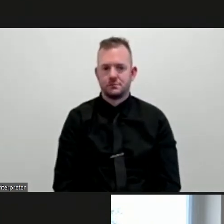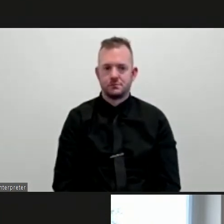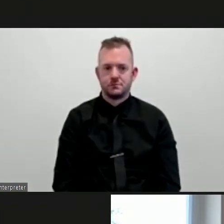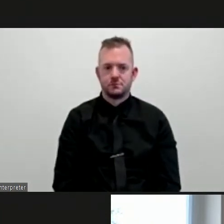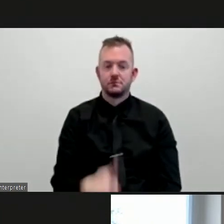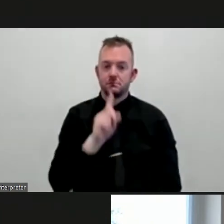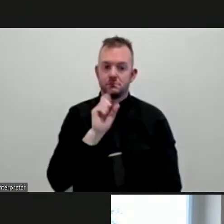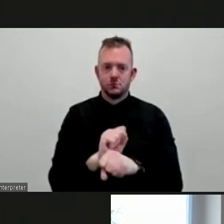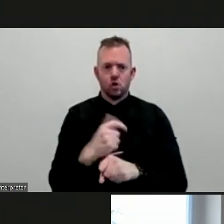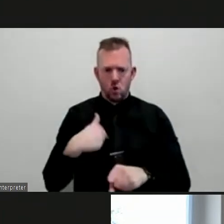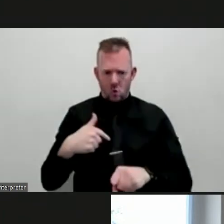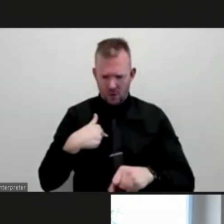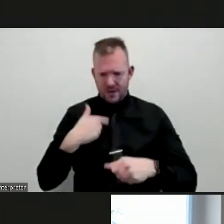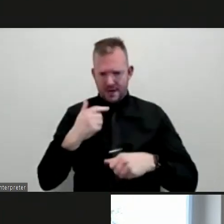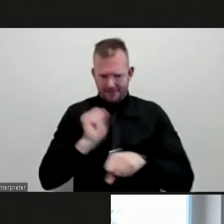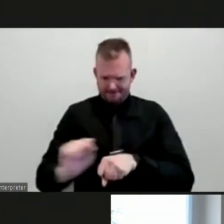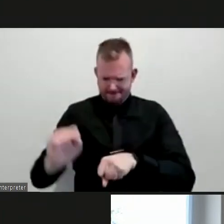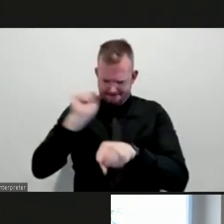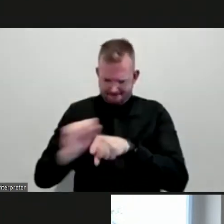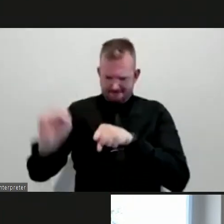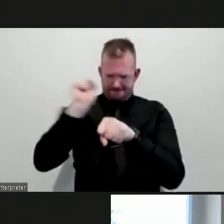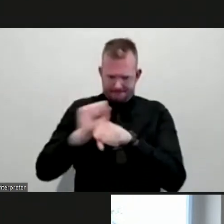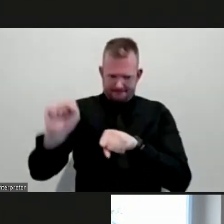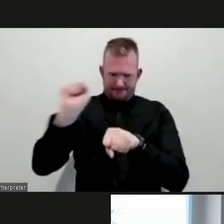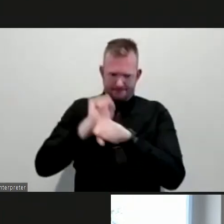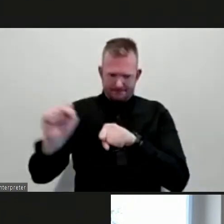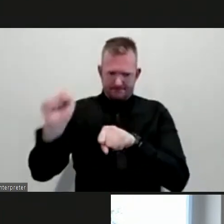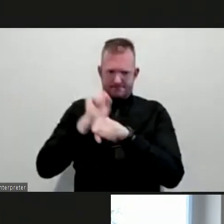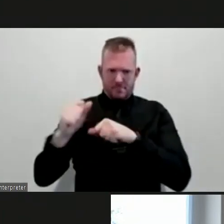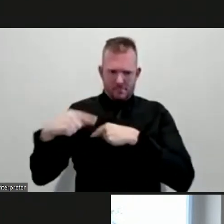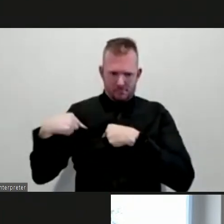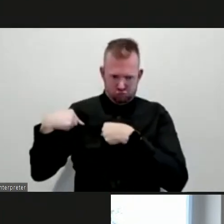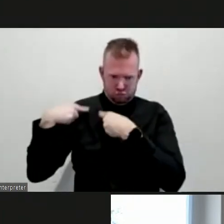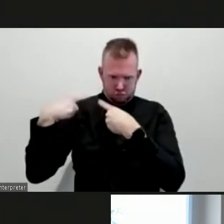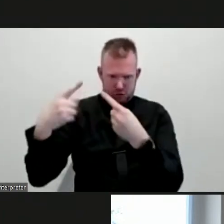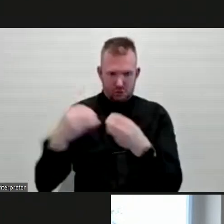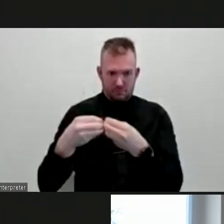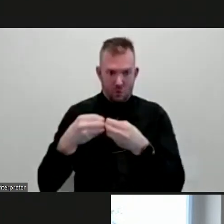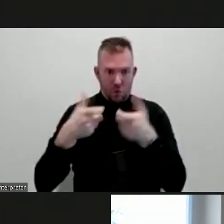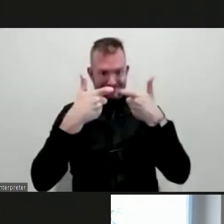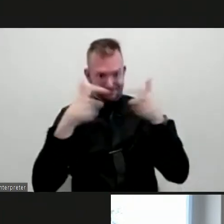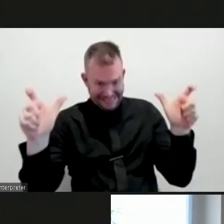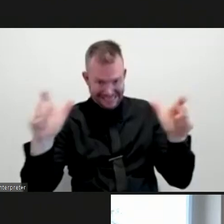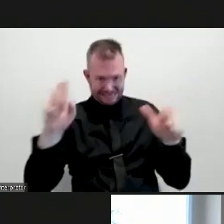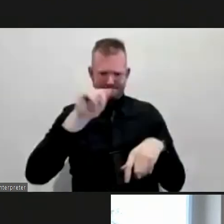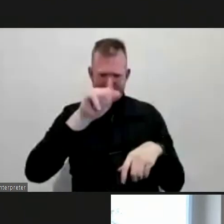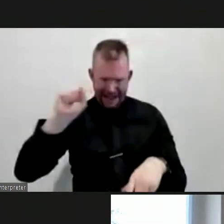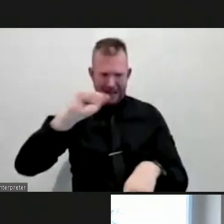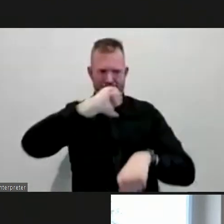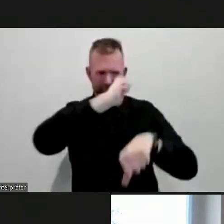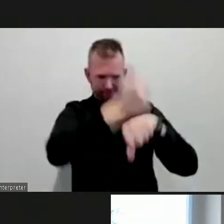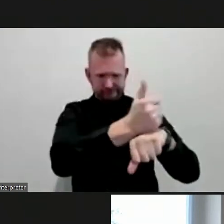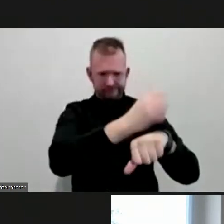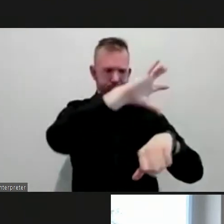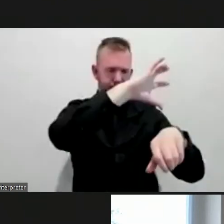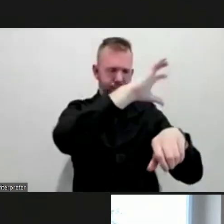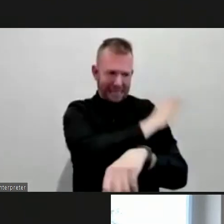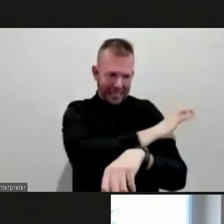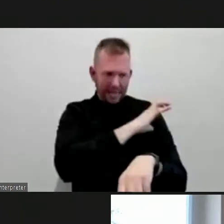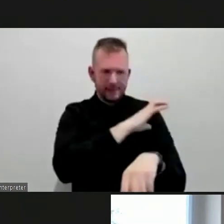of distribution or larger mass vaccination clinics. We'll be working on when we're talking contracts. It'll actually be